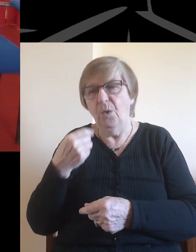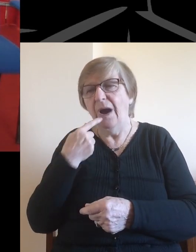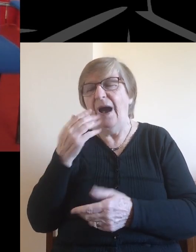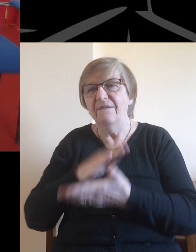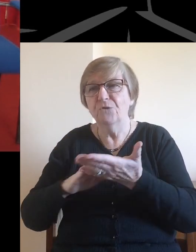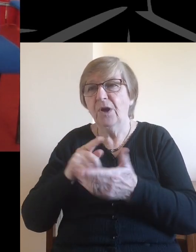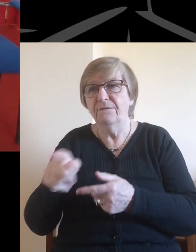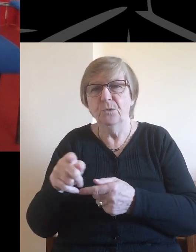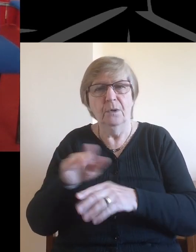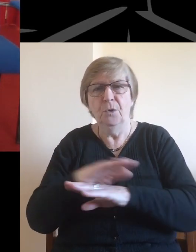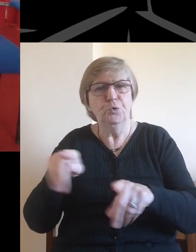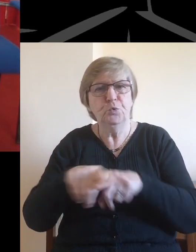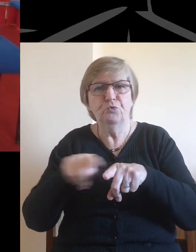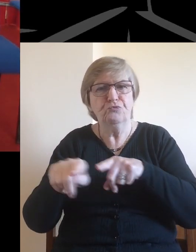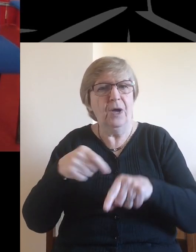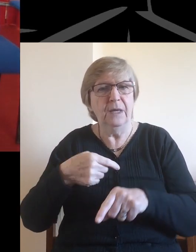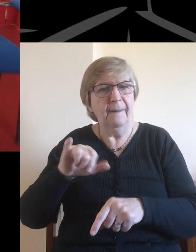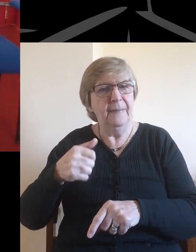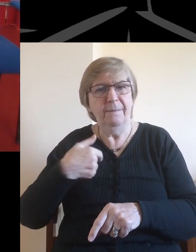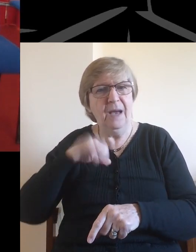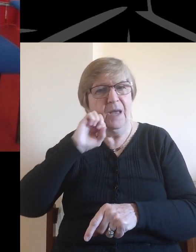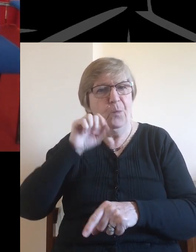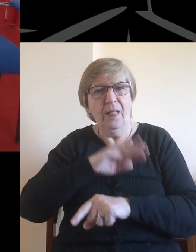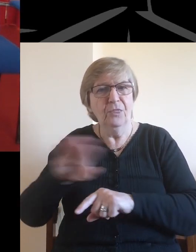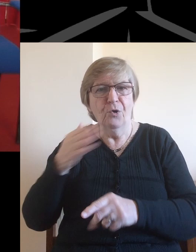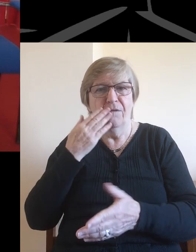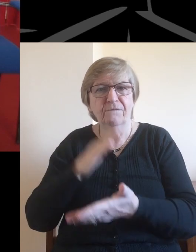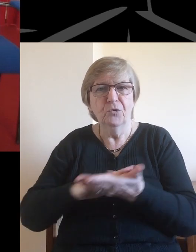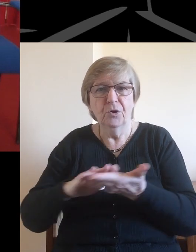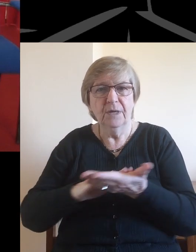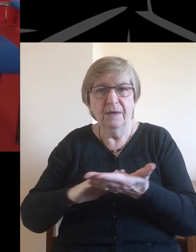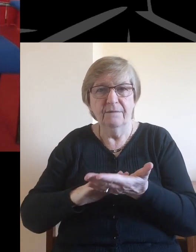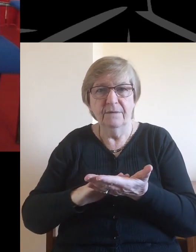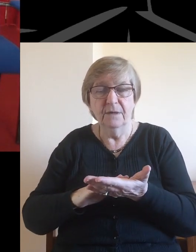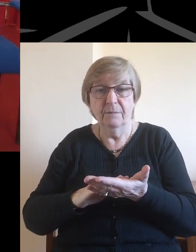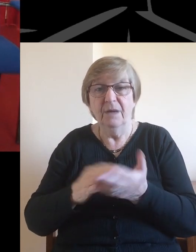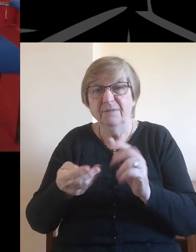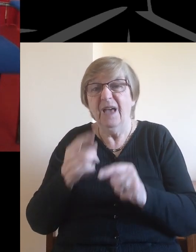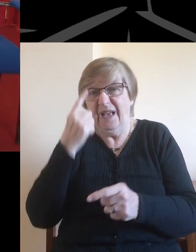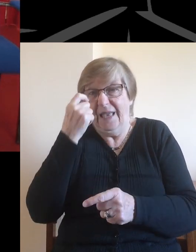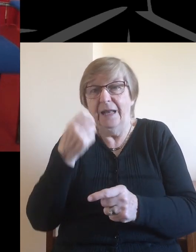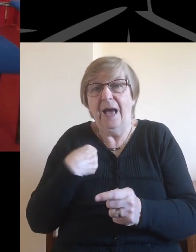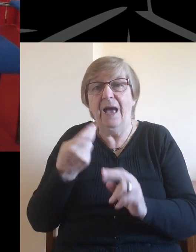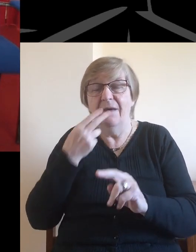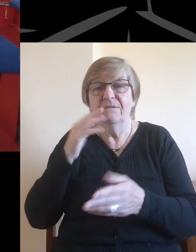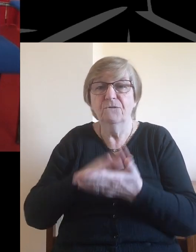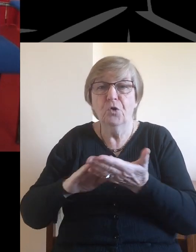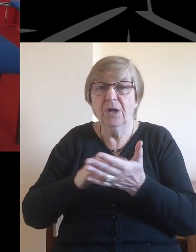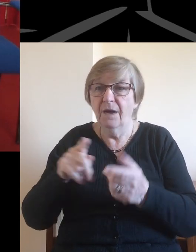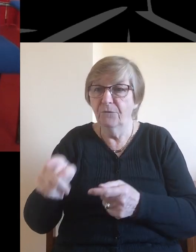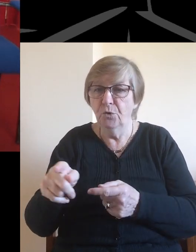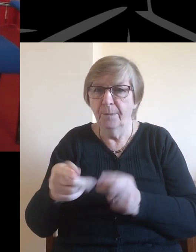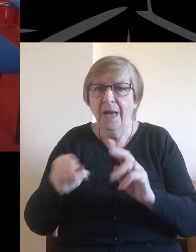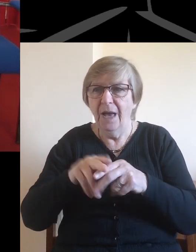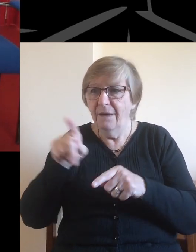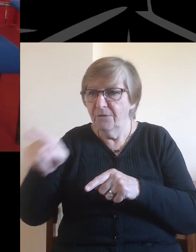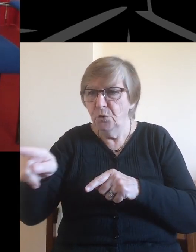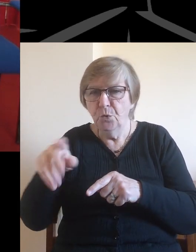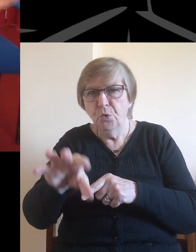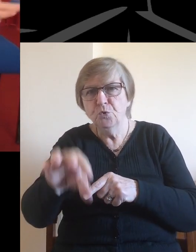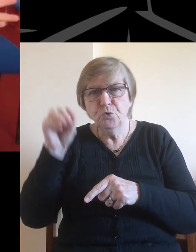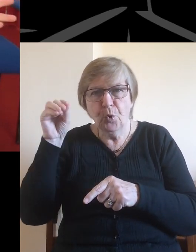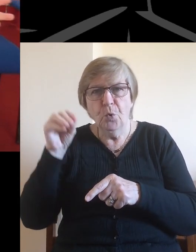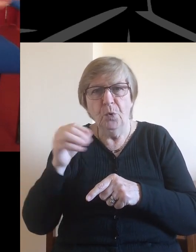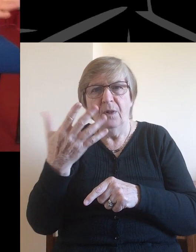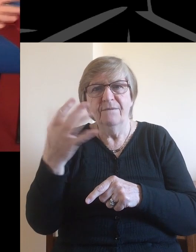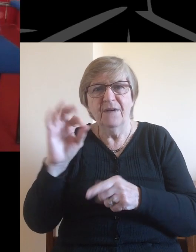try it, by the way. But it would make sense if I said, I forgive you. But if you stole £50